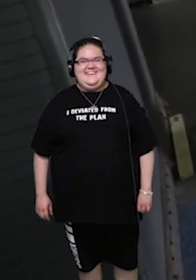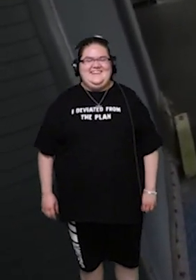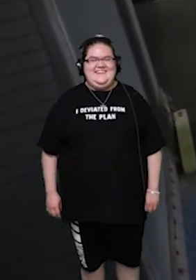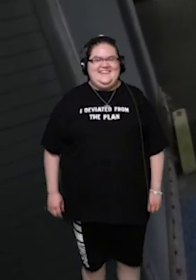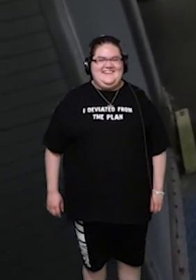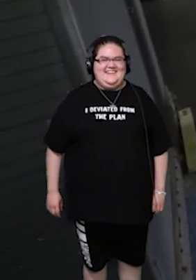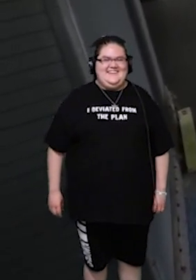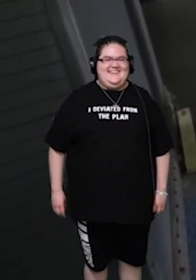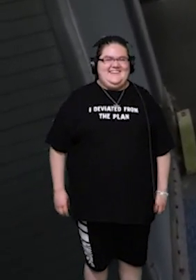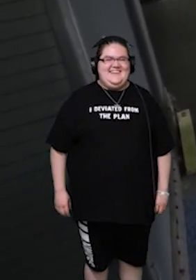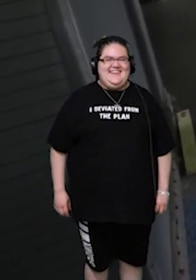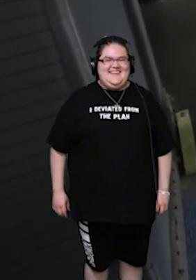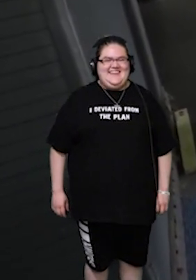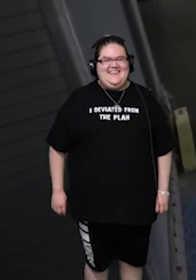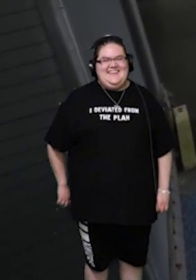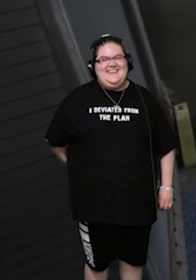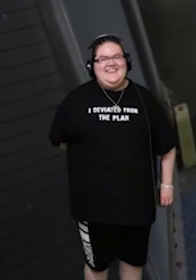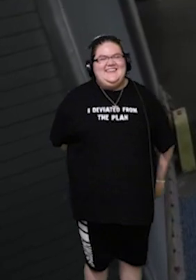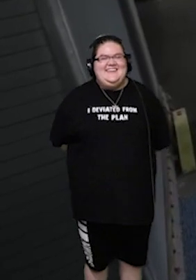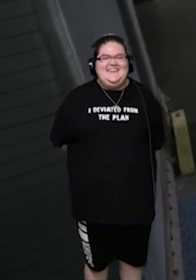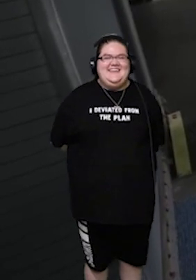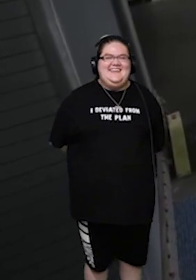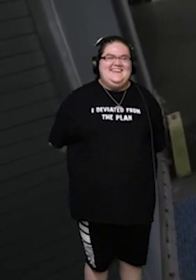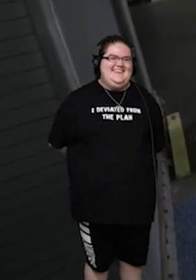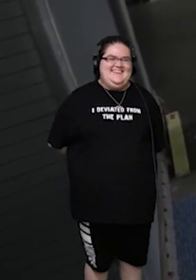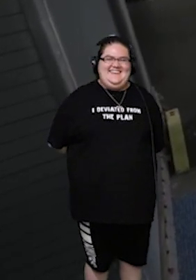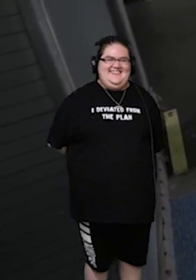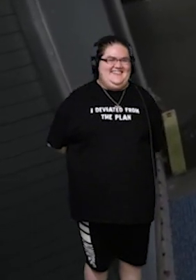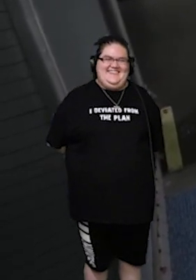Sidemen Shorts, KSI shows his dick.